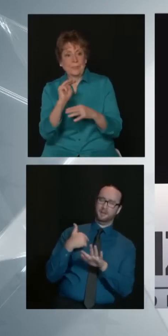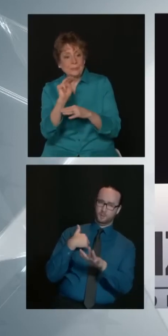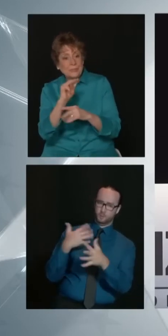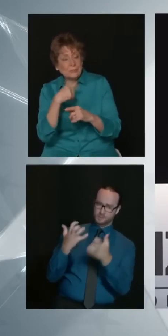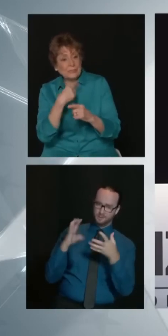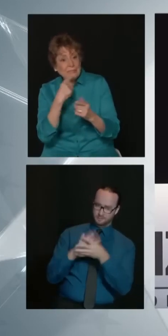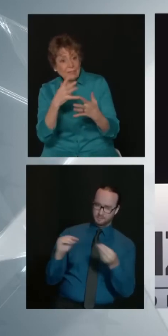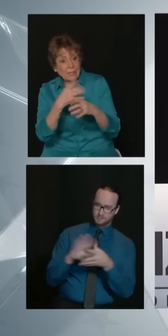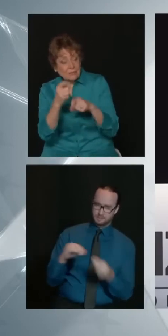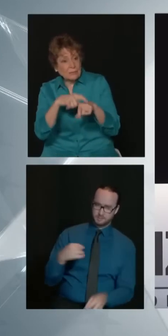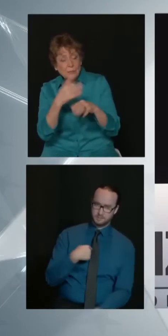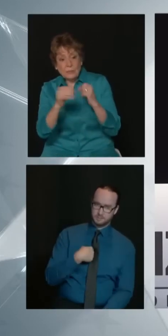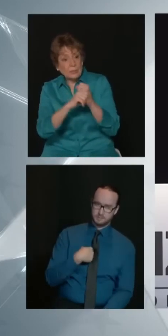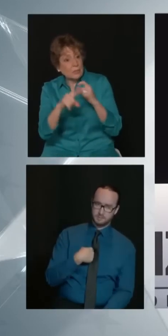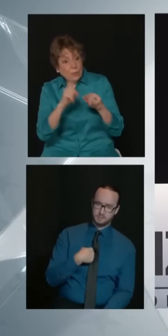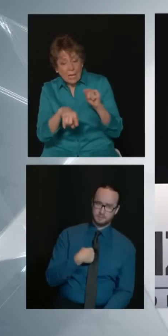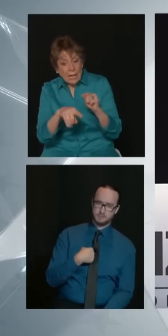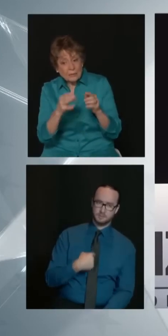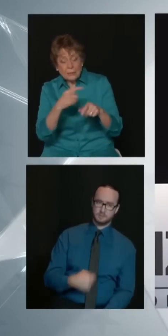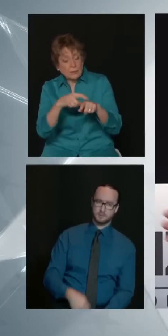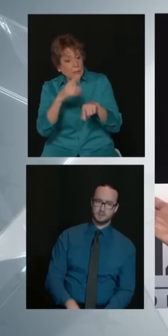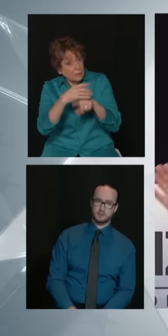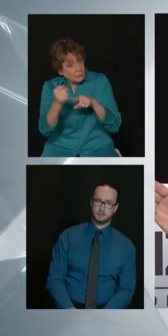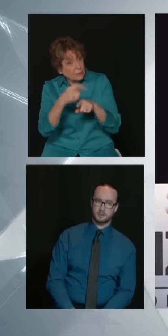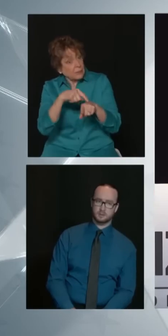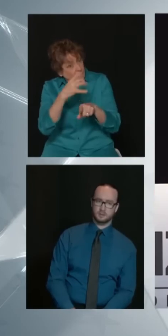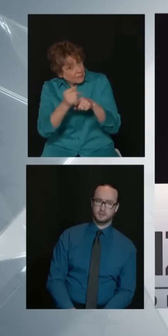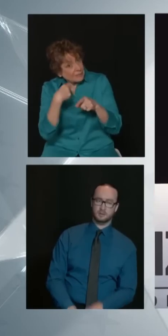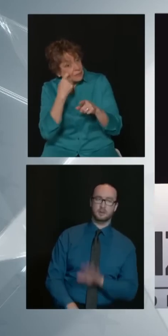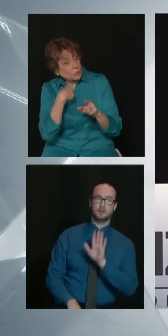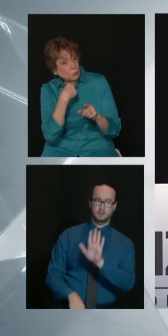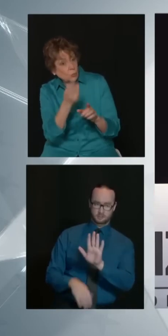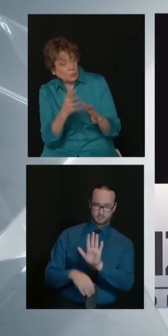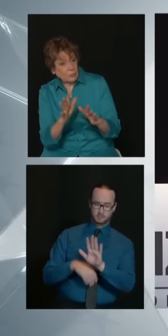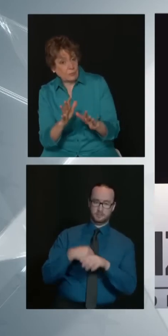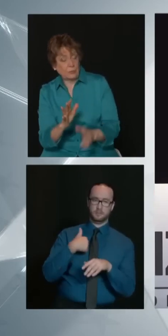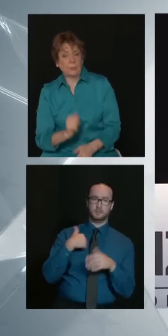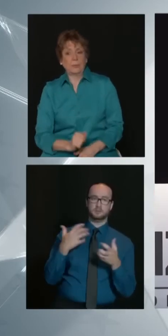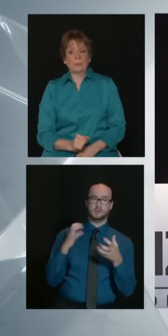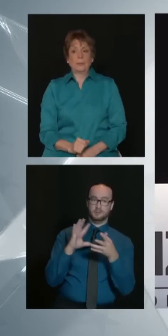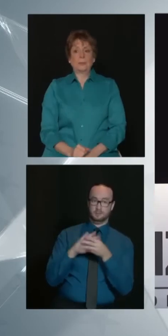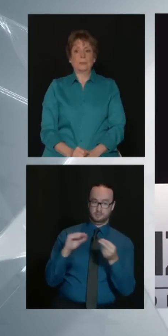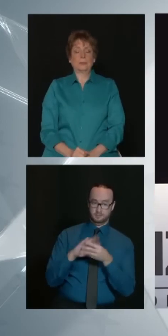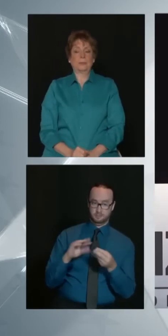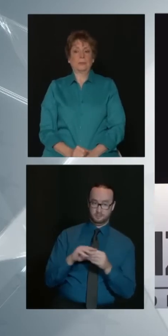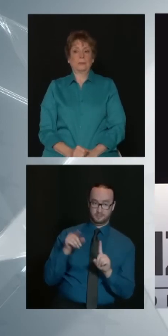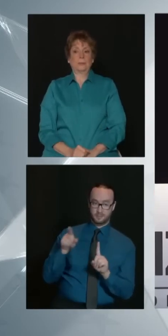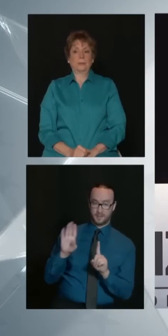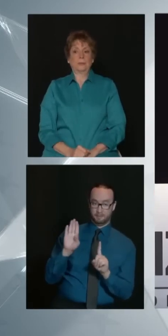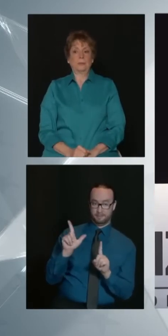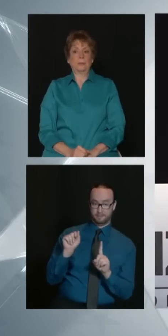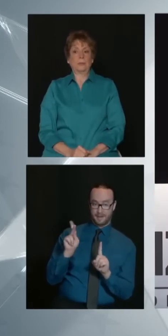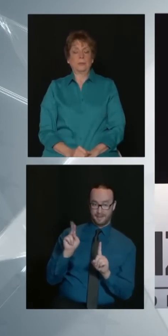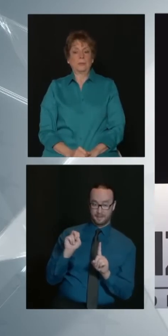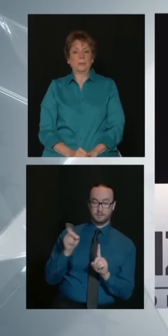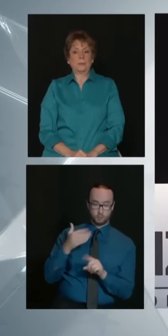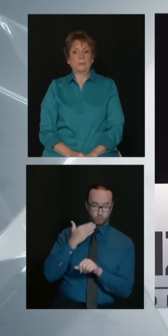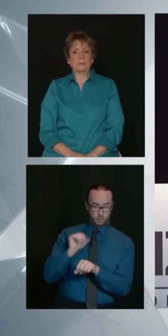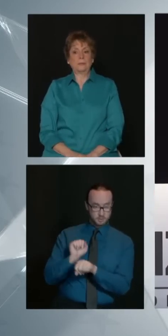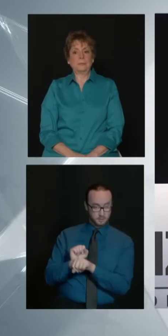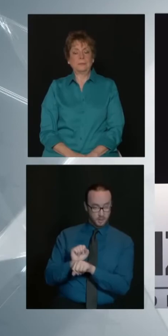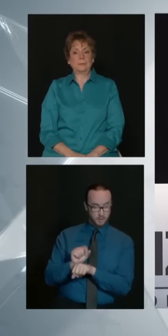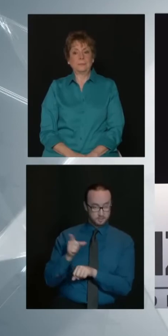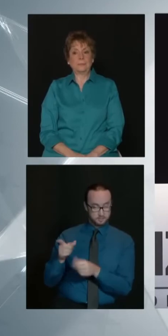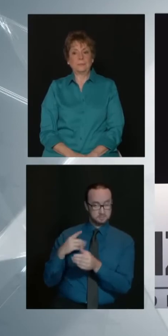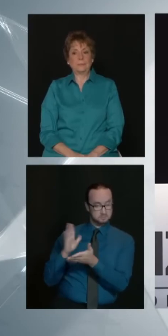keep go too long. Let me incorporate some things that Blake said. Blake made some very good points on this issue, and I'm going to give him credit. We got short-term and